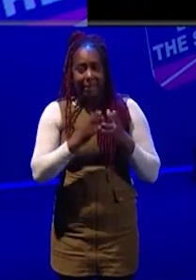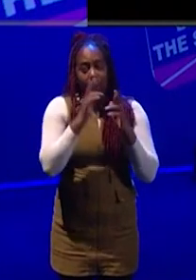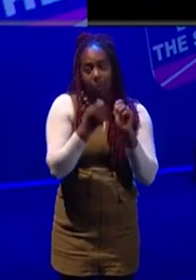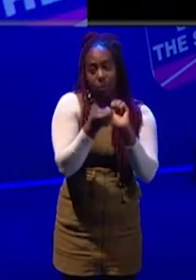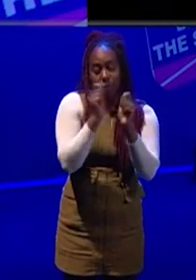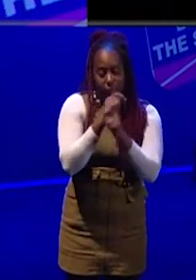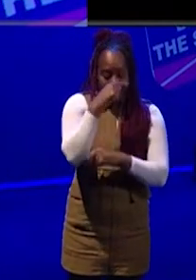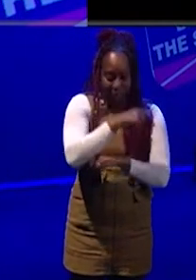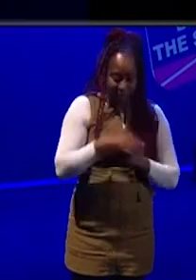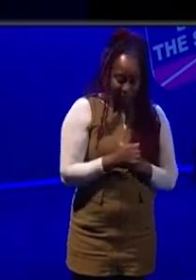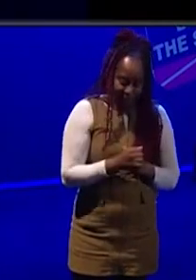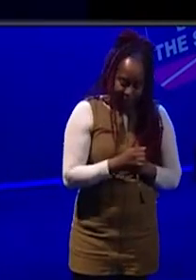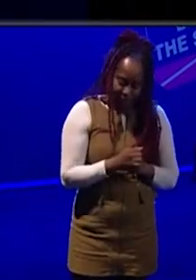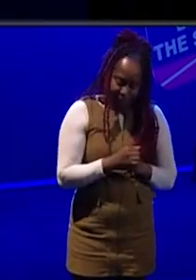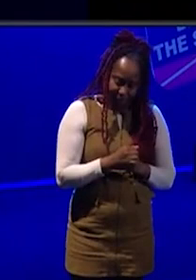start. Yeah.